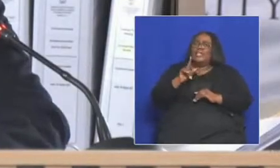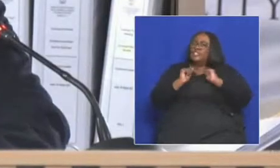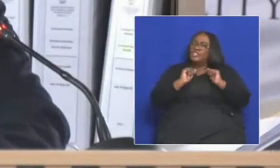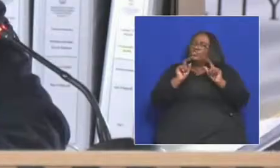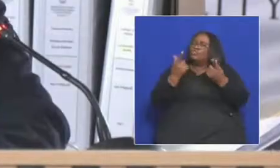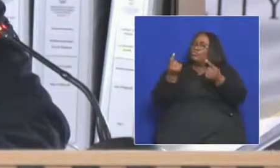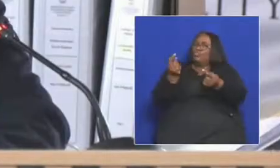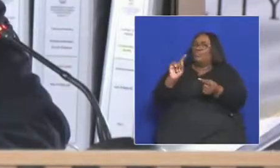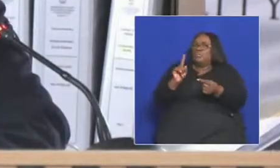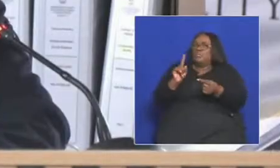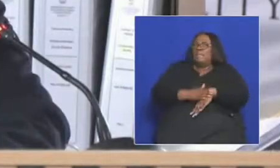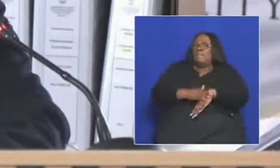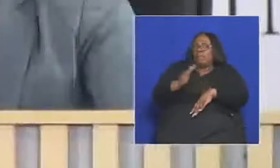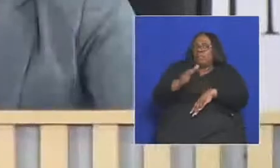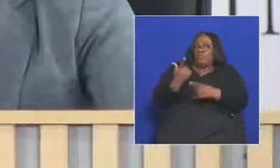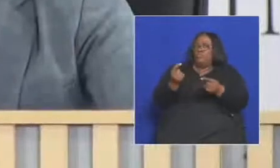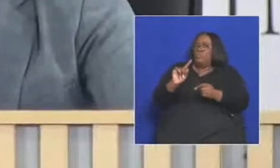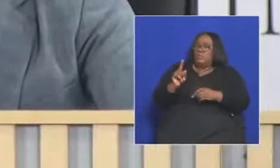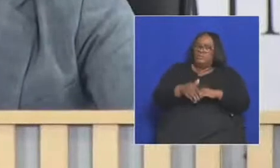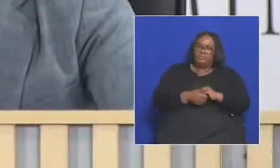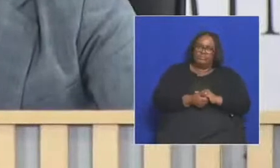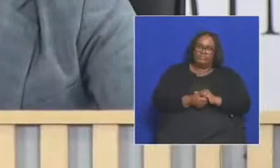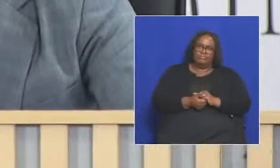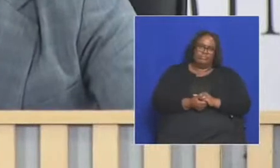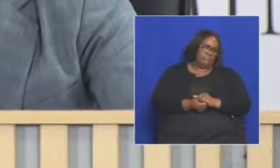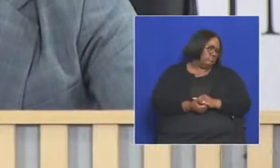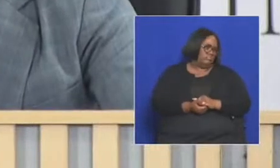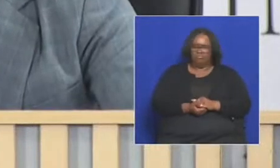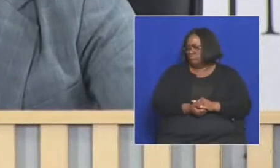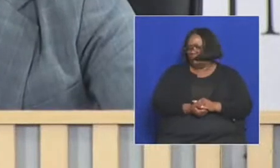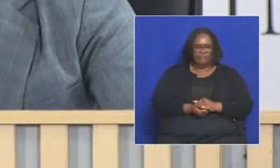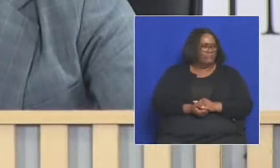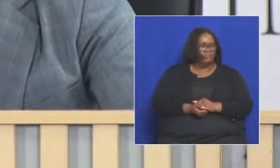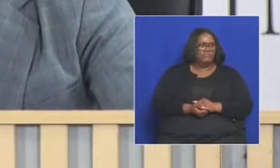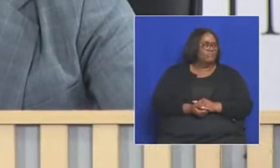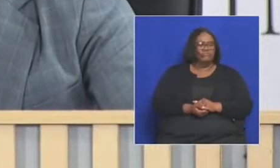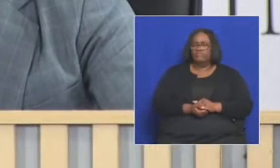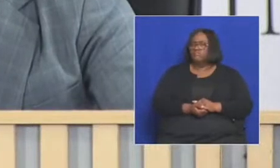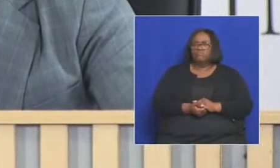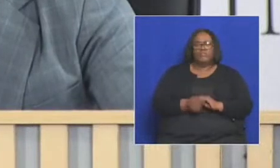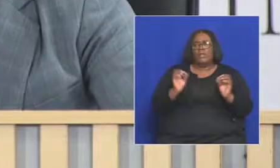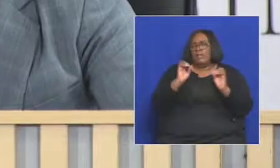outside providing services? No. Nothing. Okay.